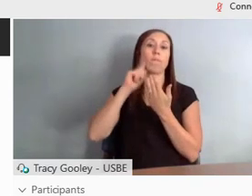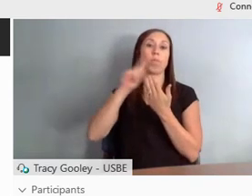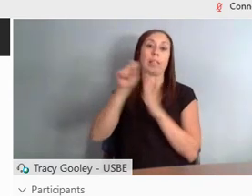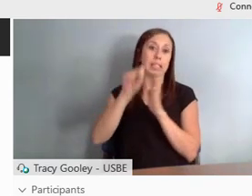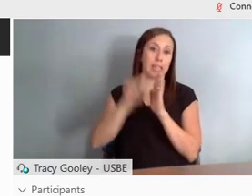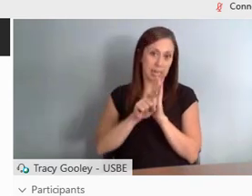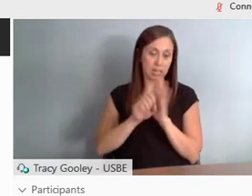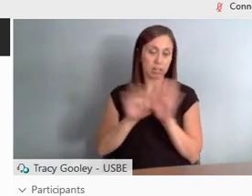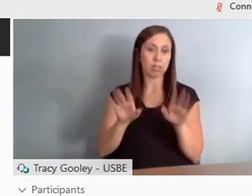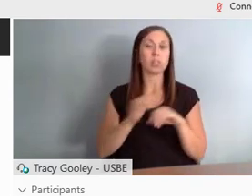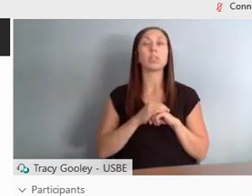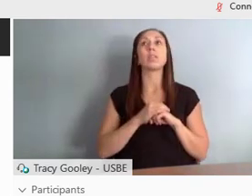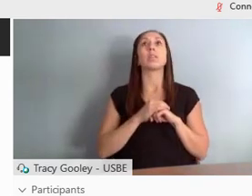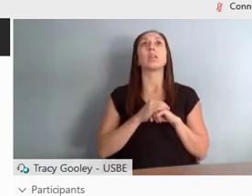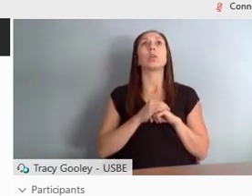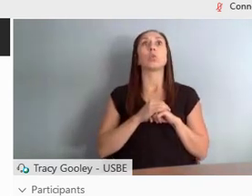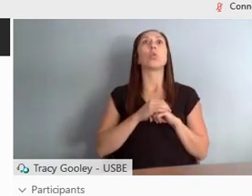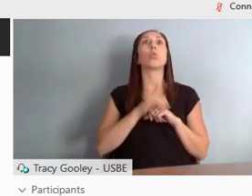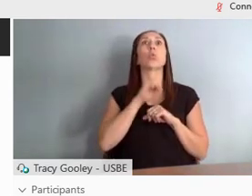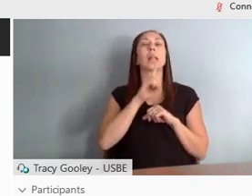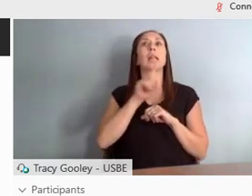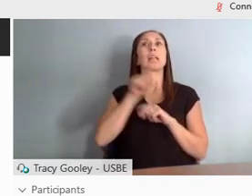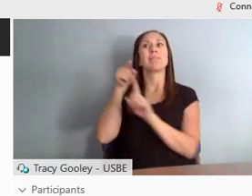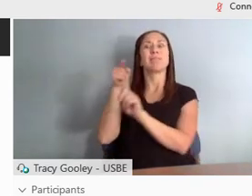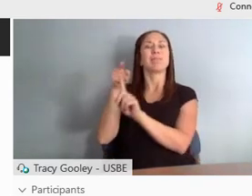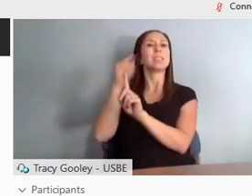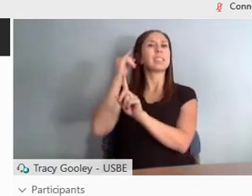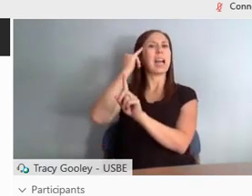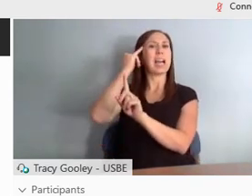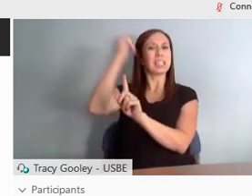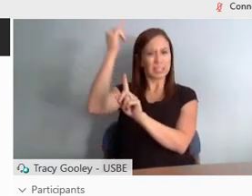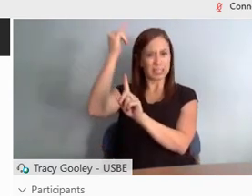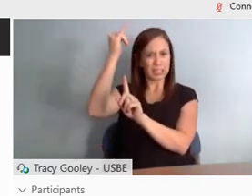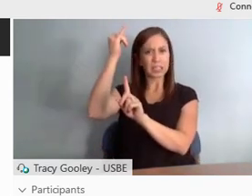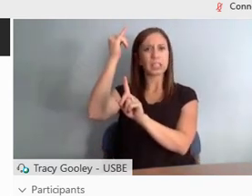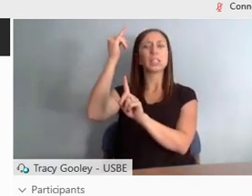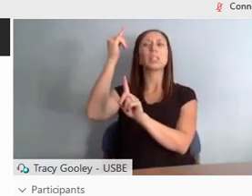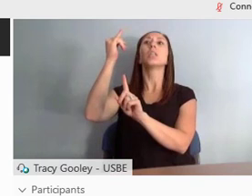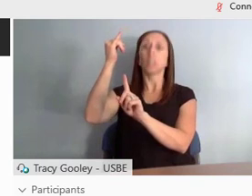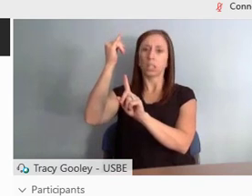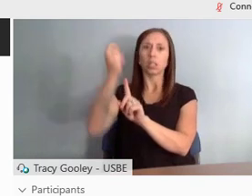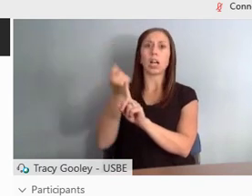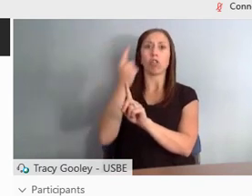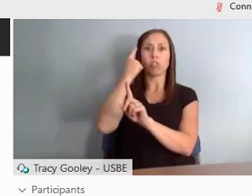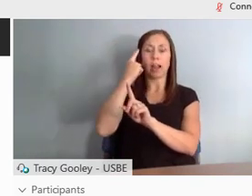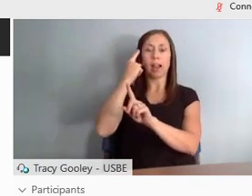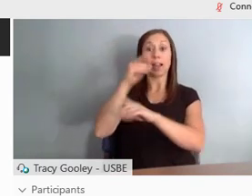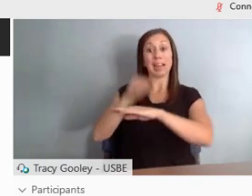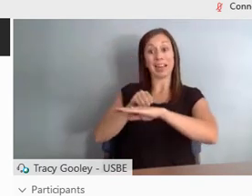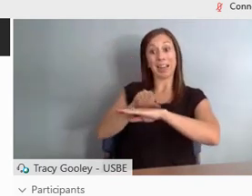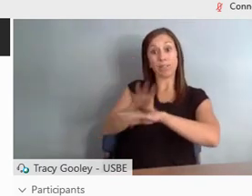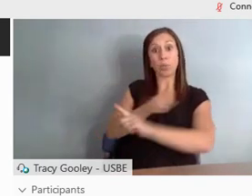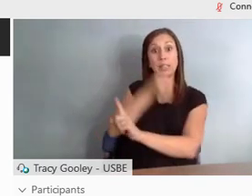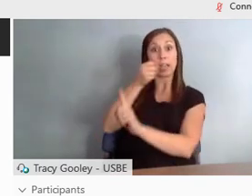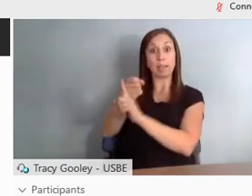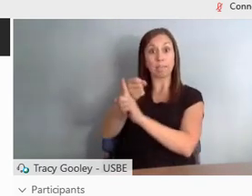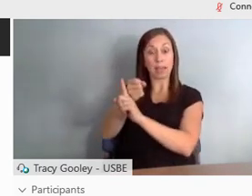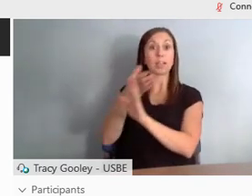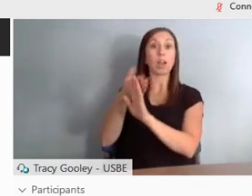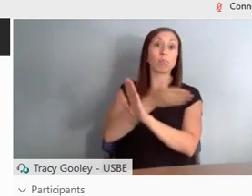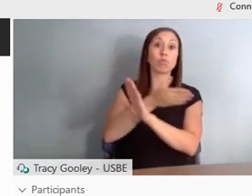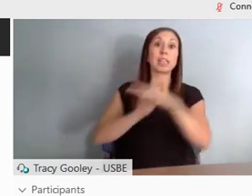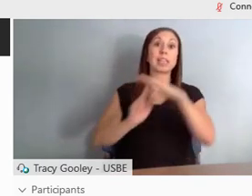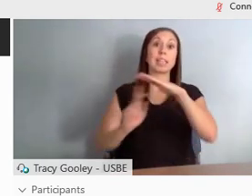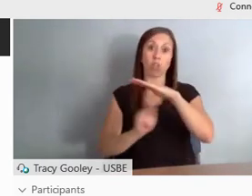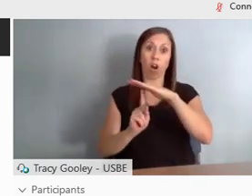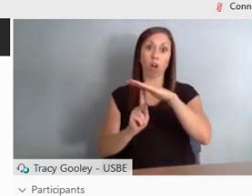So really the idea was to understand the influence and impact of the pre-kindergarten in both